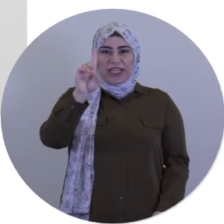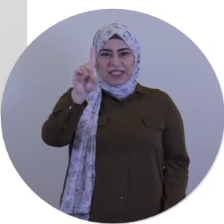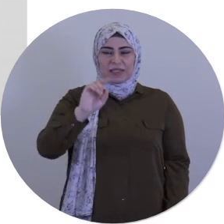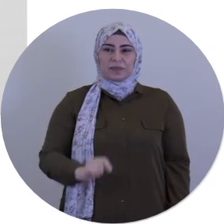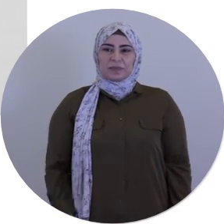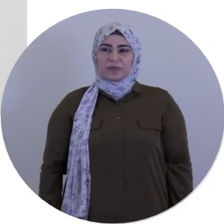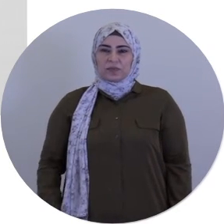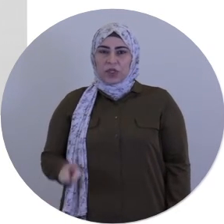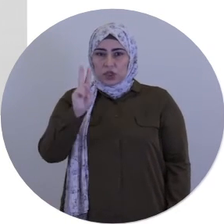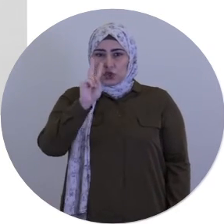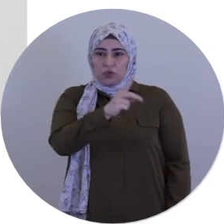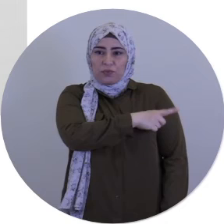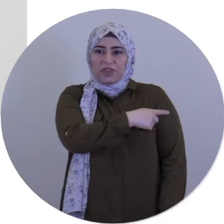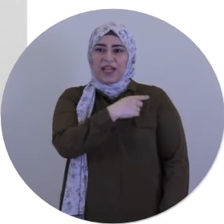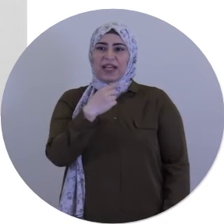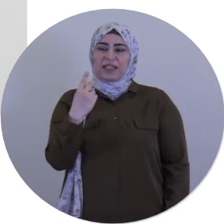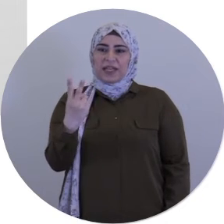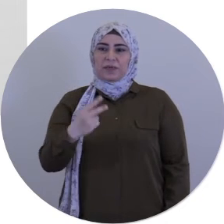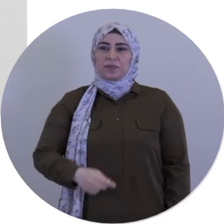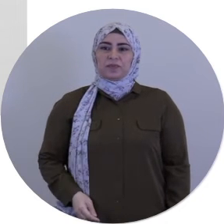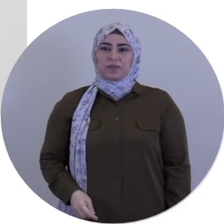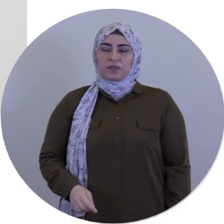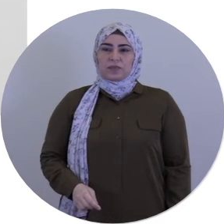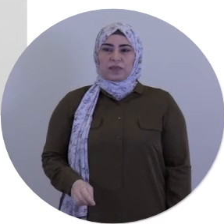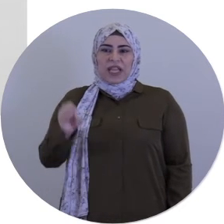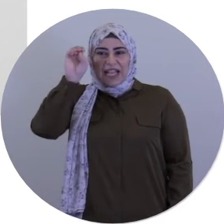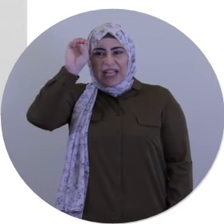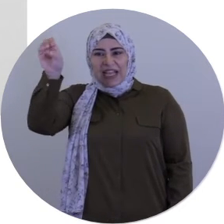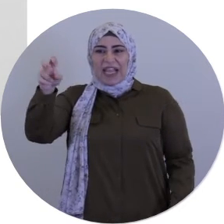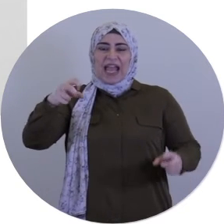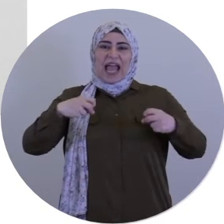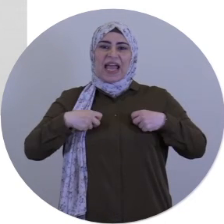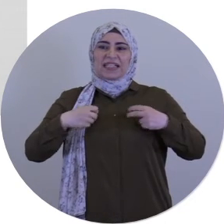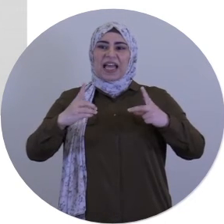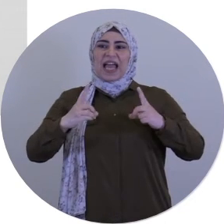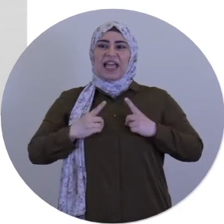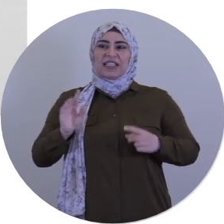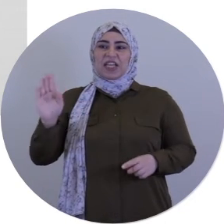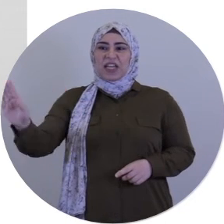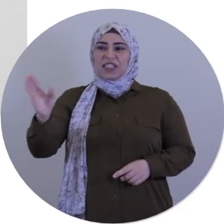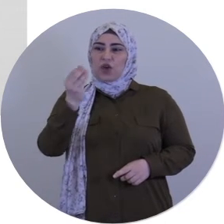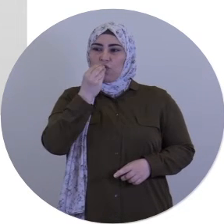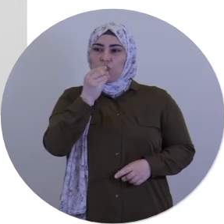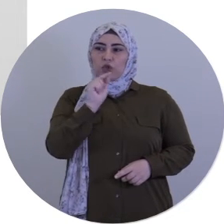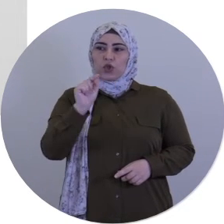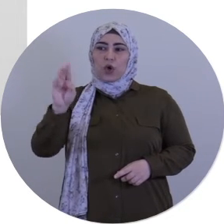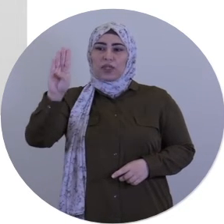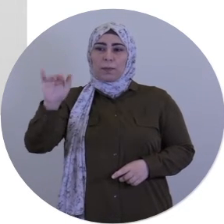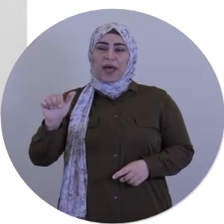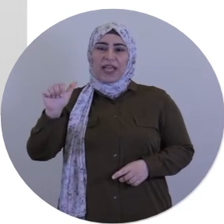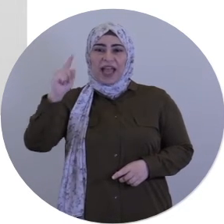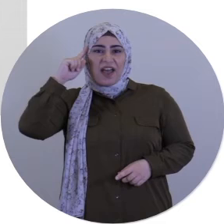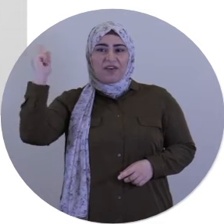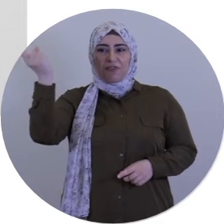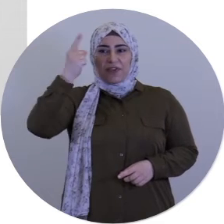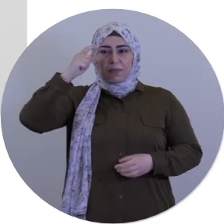at another example. He has had his food, by a famous chef. Remember the equation. We already